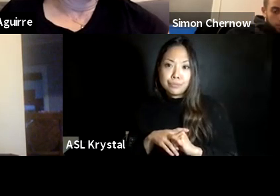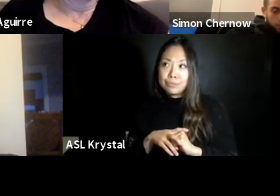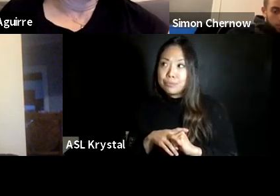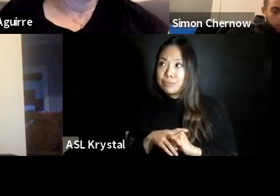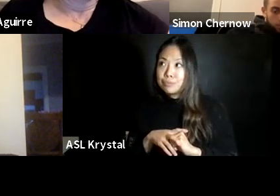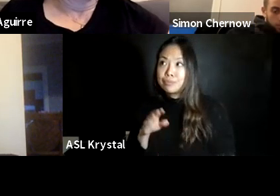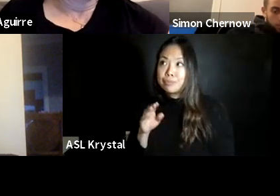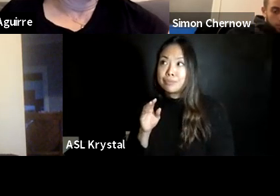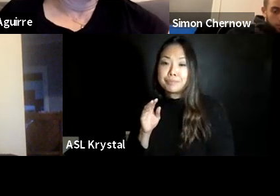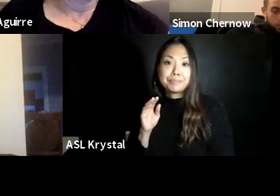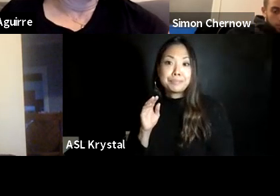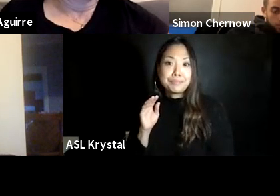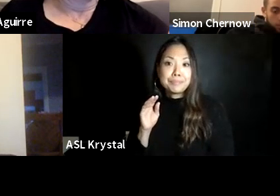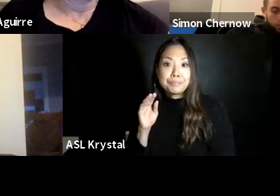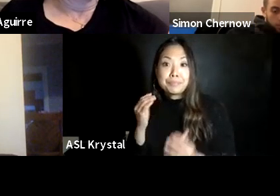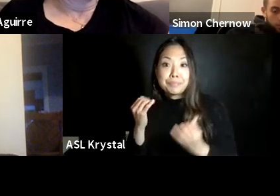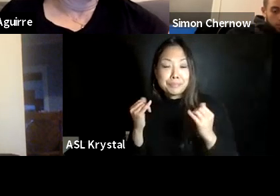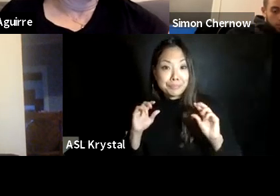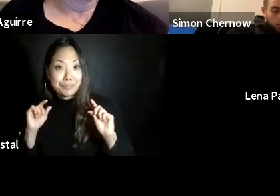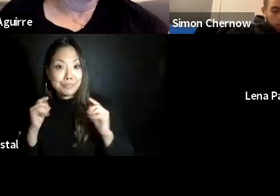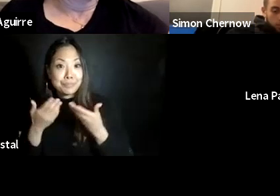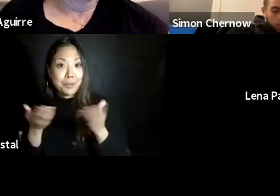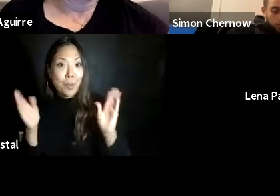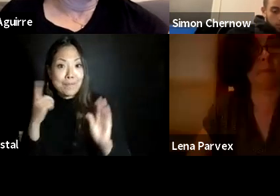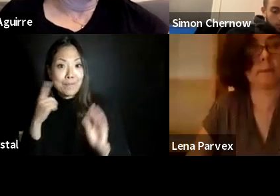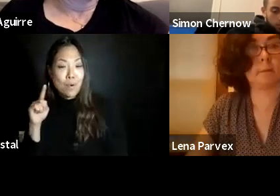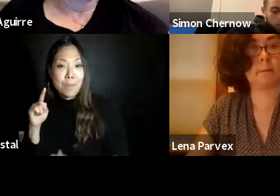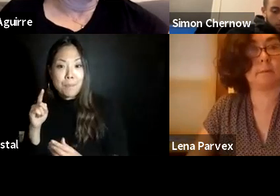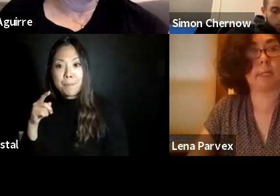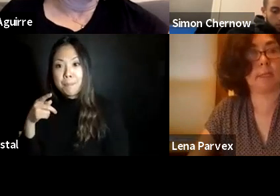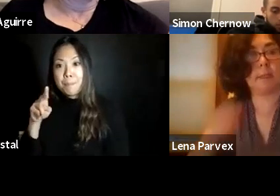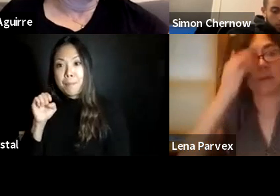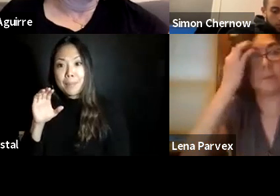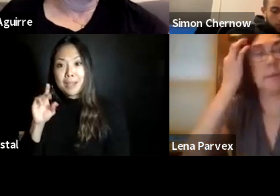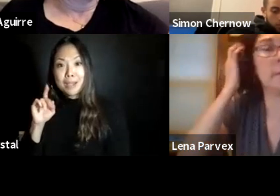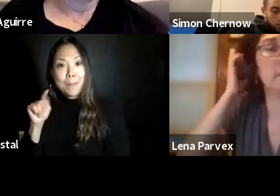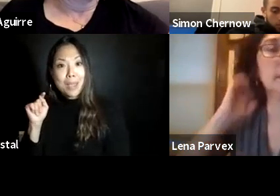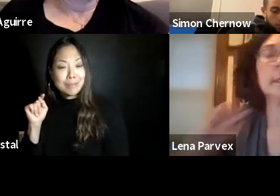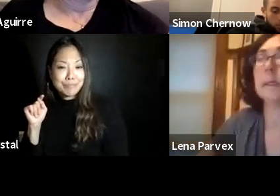Public comment? Yep. Ms. Parvex?